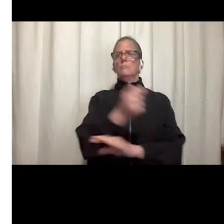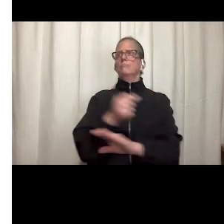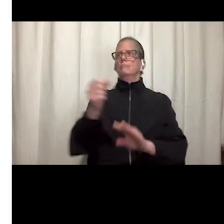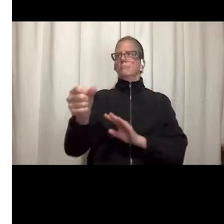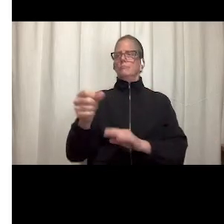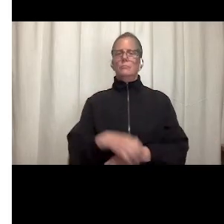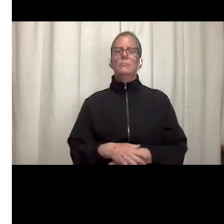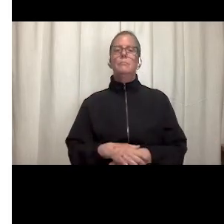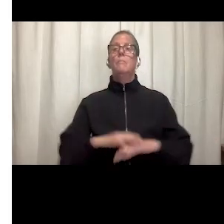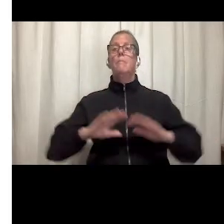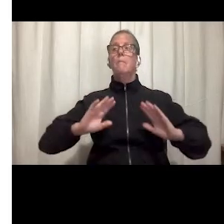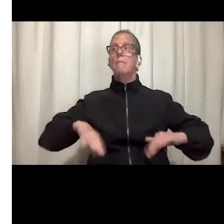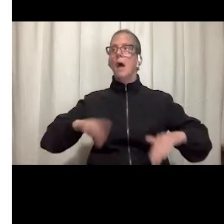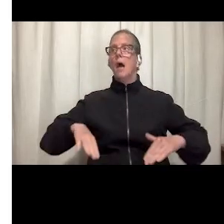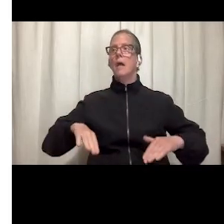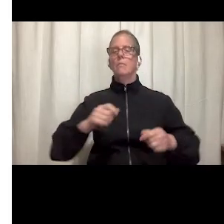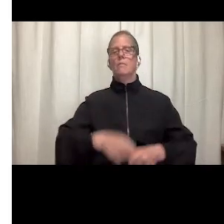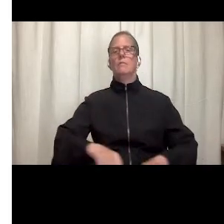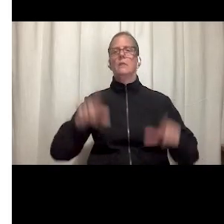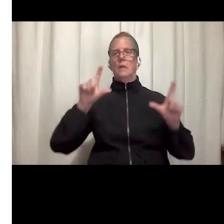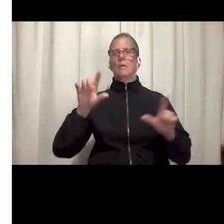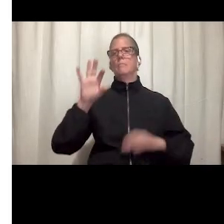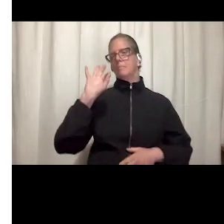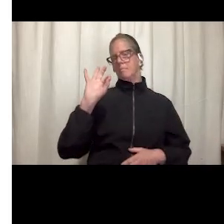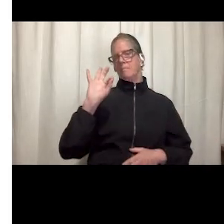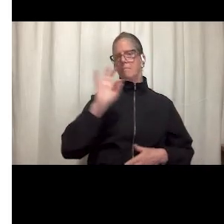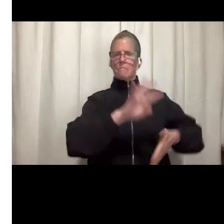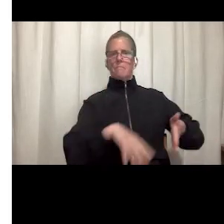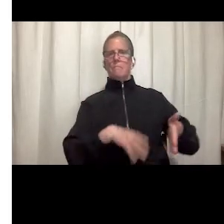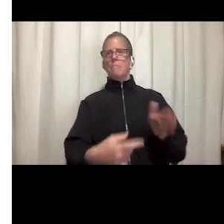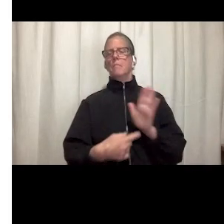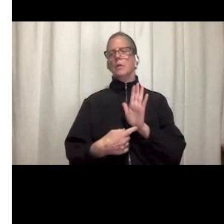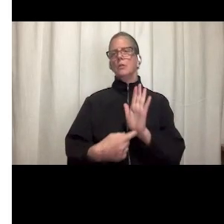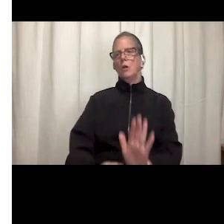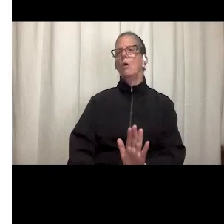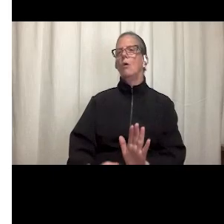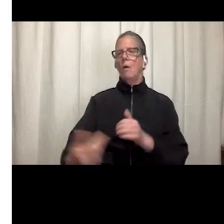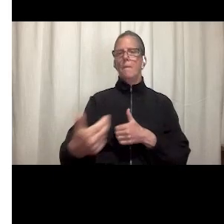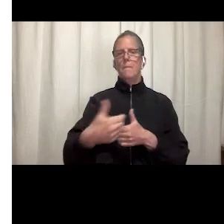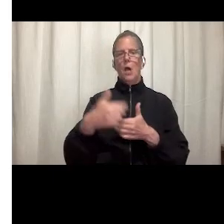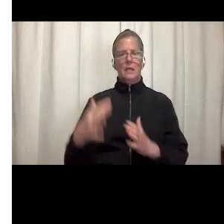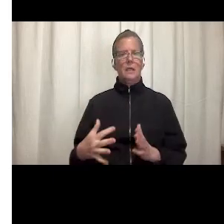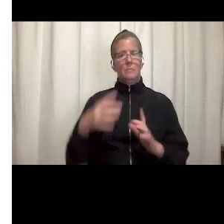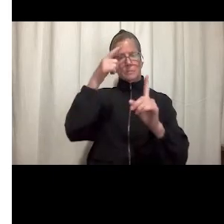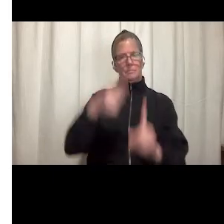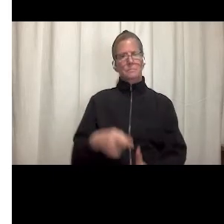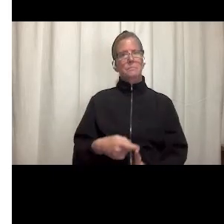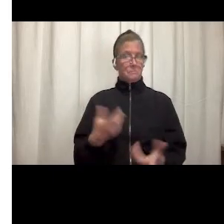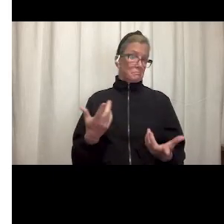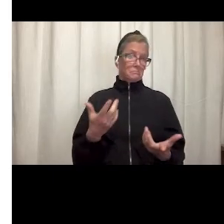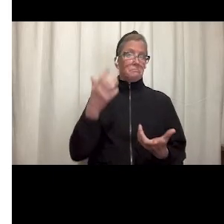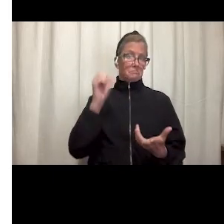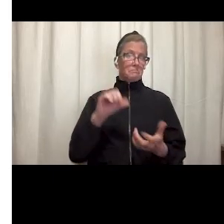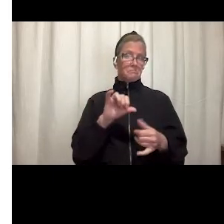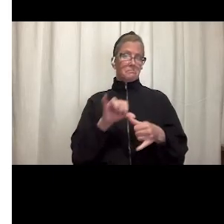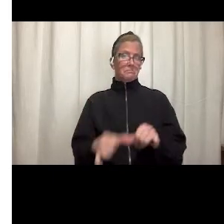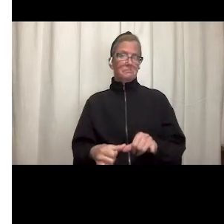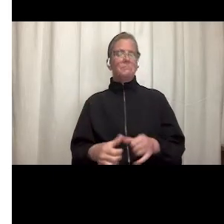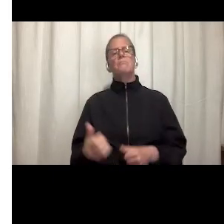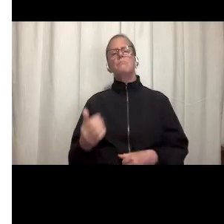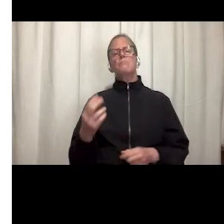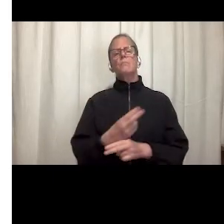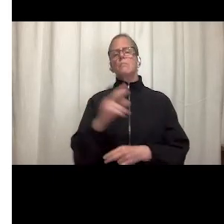Displayed on the bottom of slide 9 is a table to show a participant objective that's also stated in measurable terms. It uses a